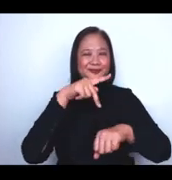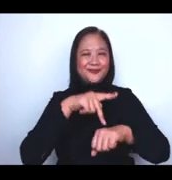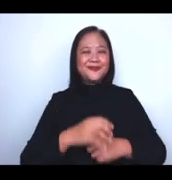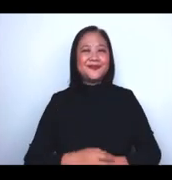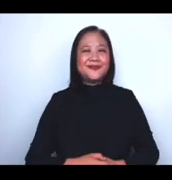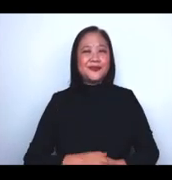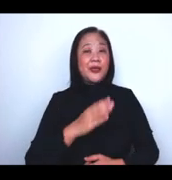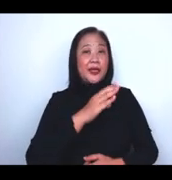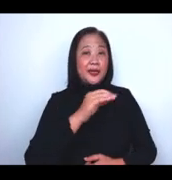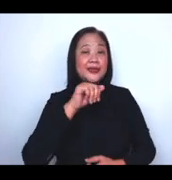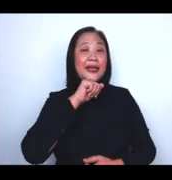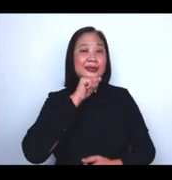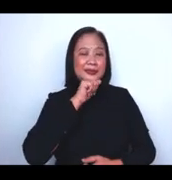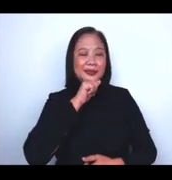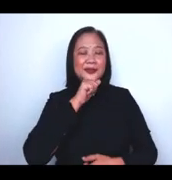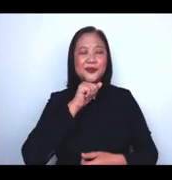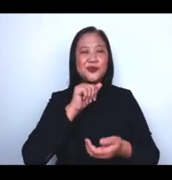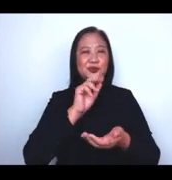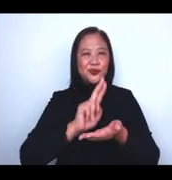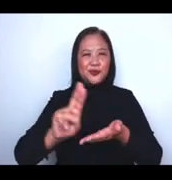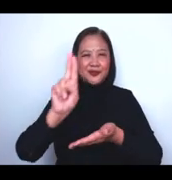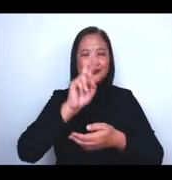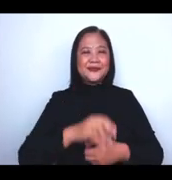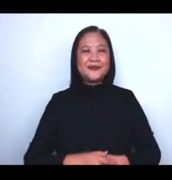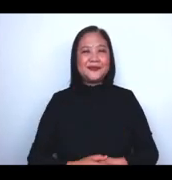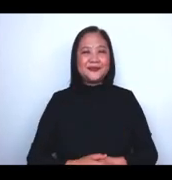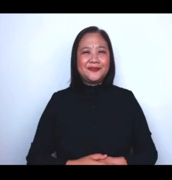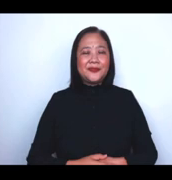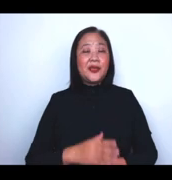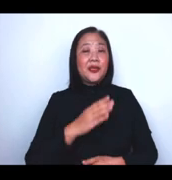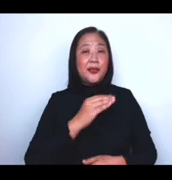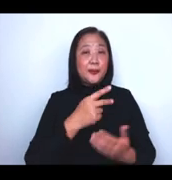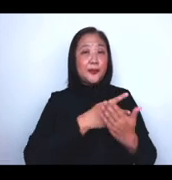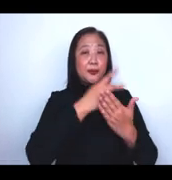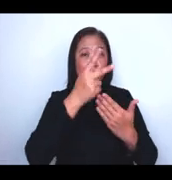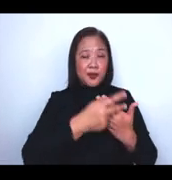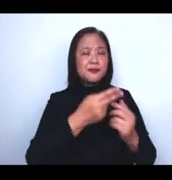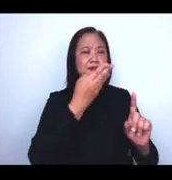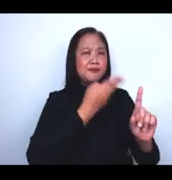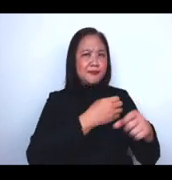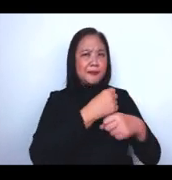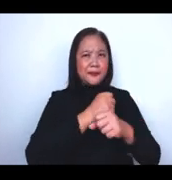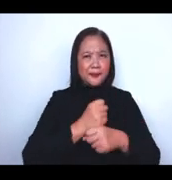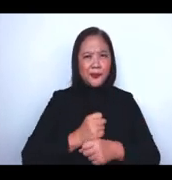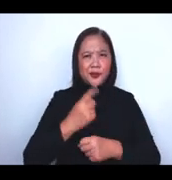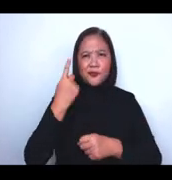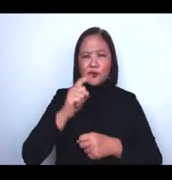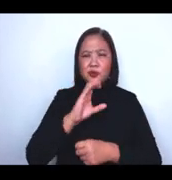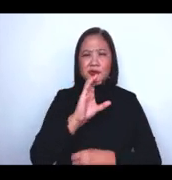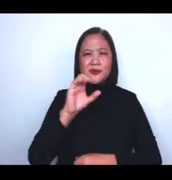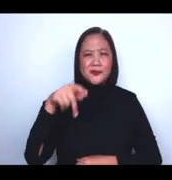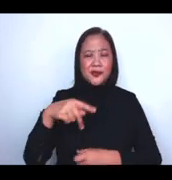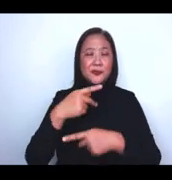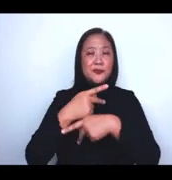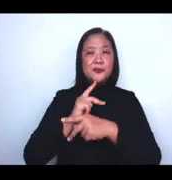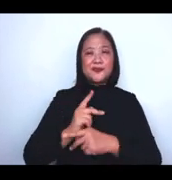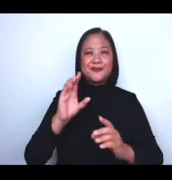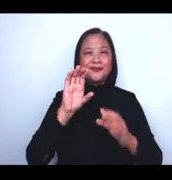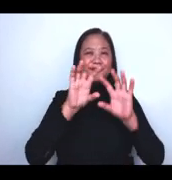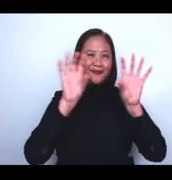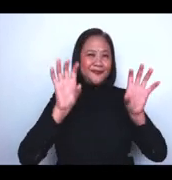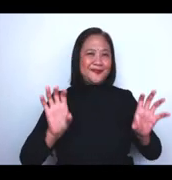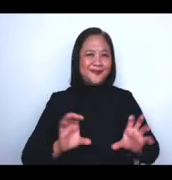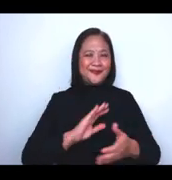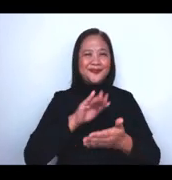Philippines and the Ateneo de Manila University, and through the programs he created for the CCP Production Design